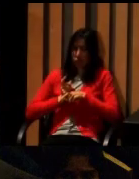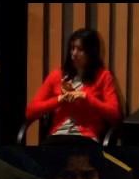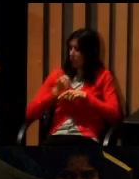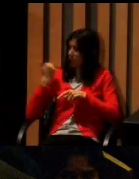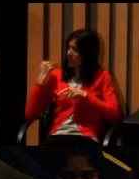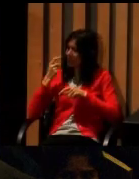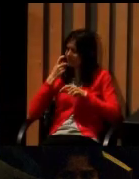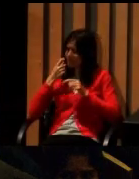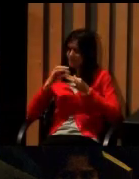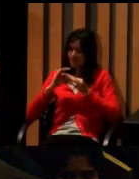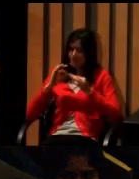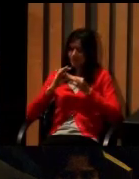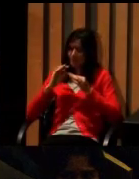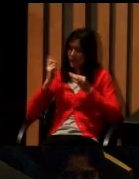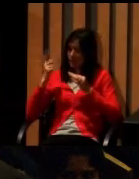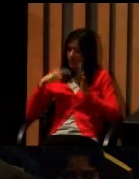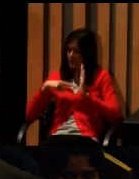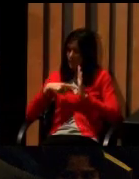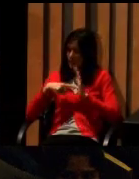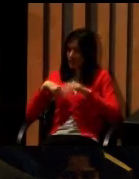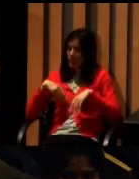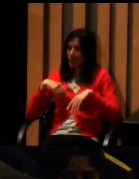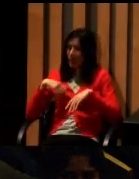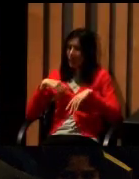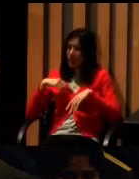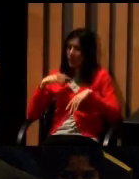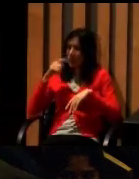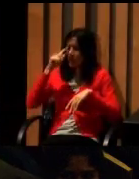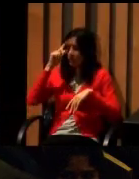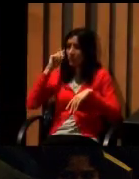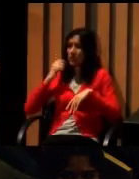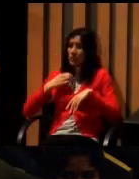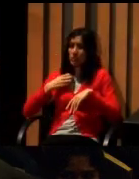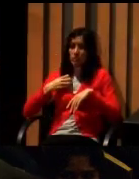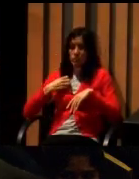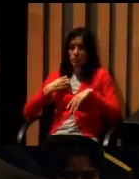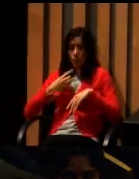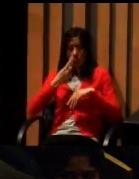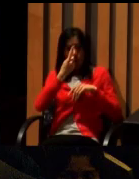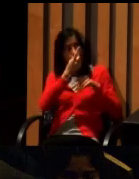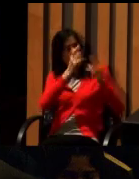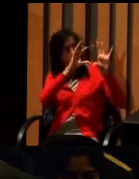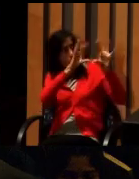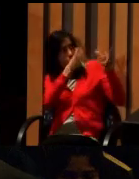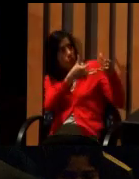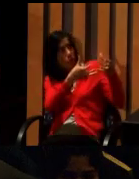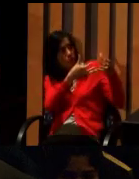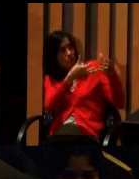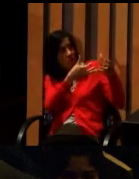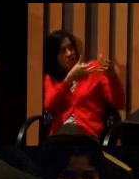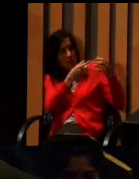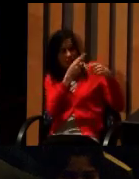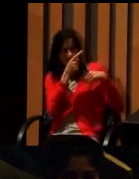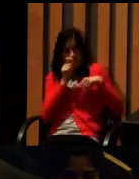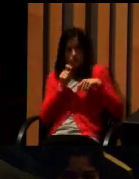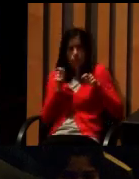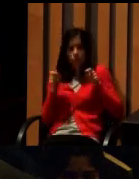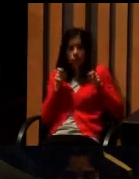how one group of people have to dominate everybody else in their minds.